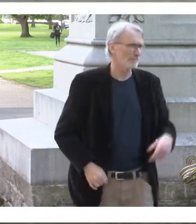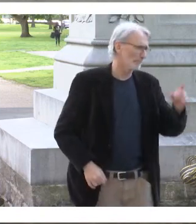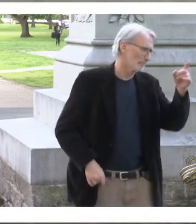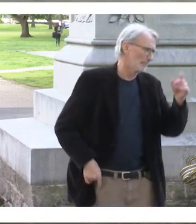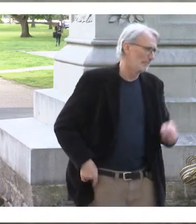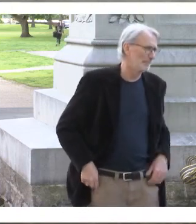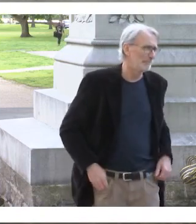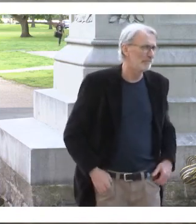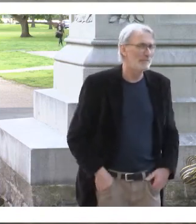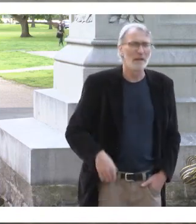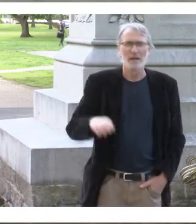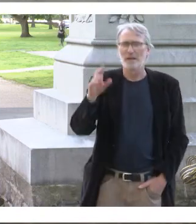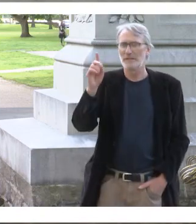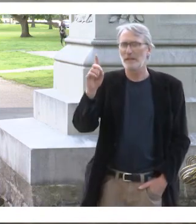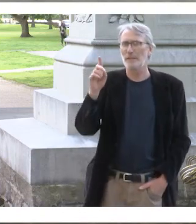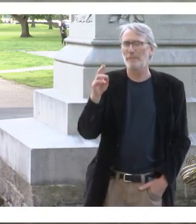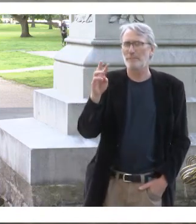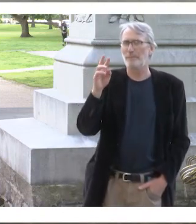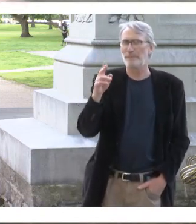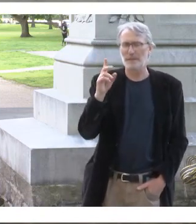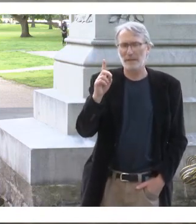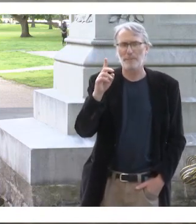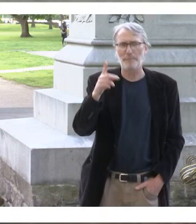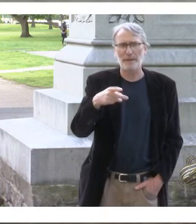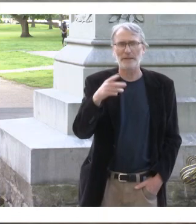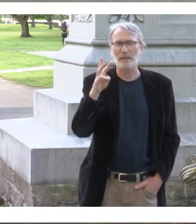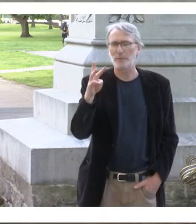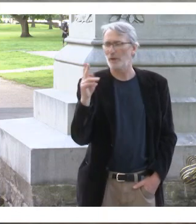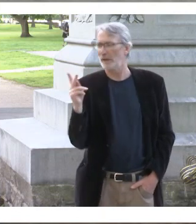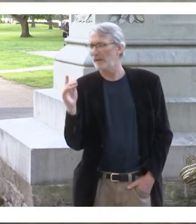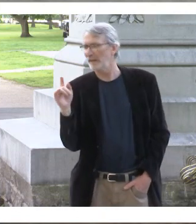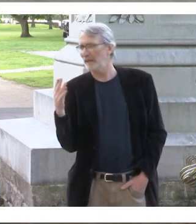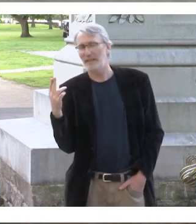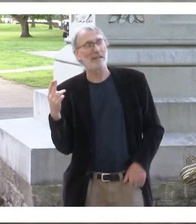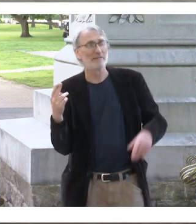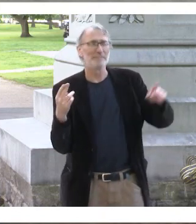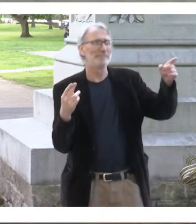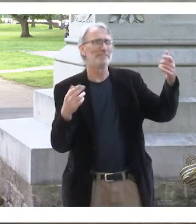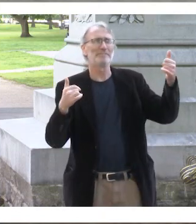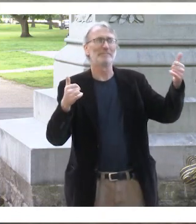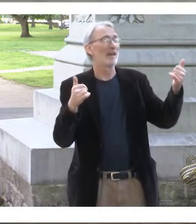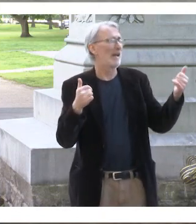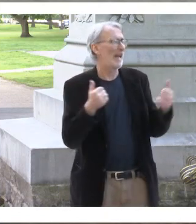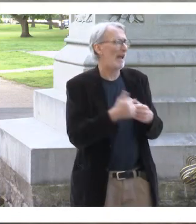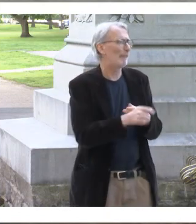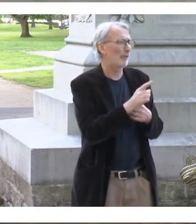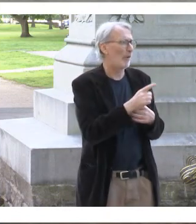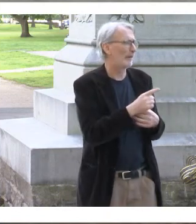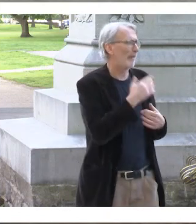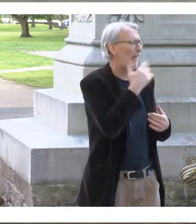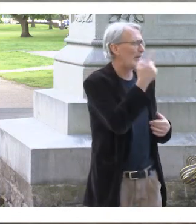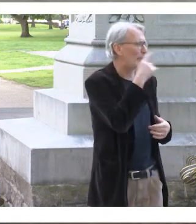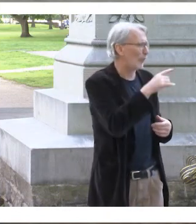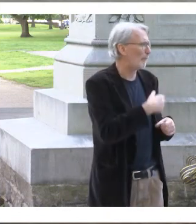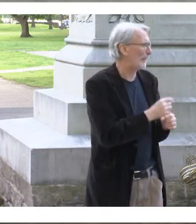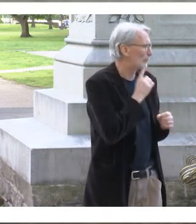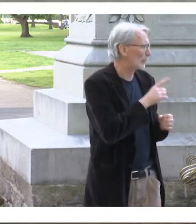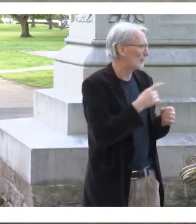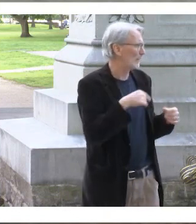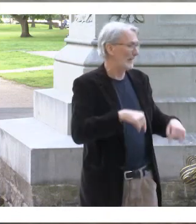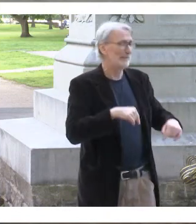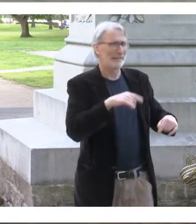Keith's from DPW. I appreciate everything you do and everyone in the Northern Division for what they do to make sure this park is a great